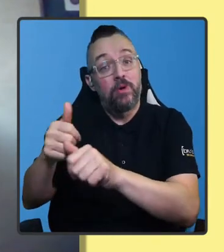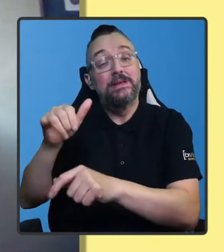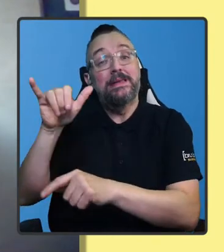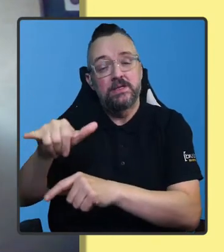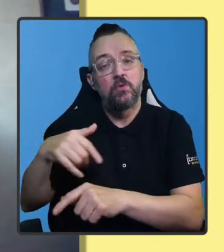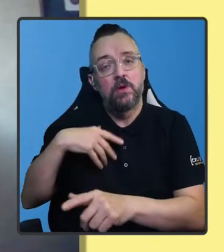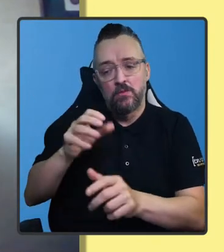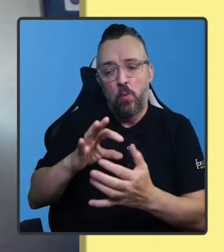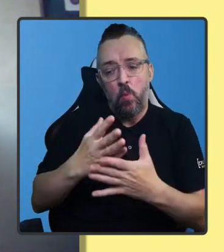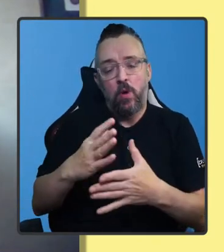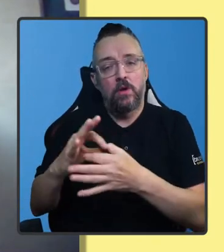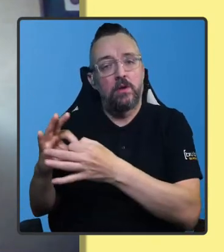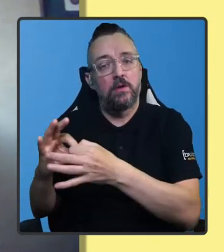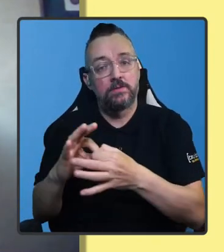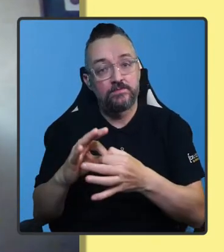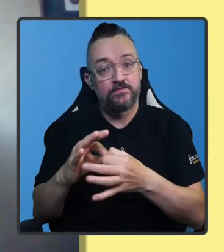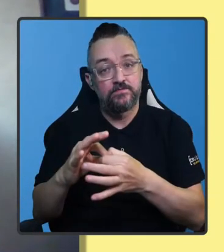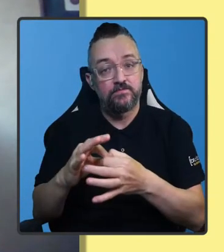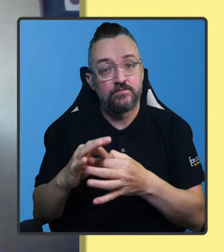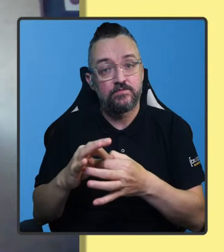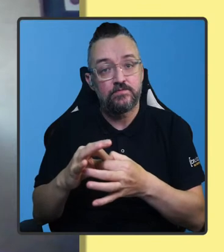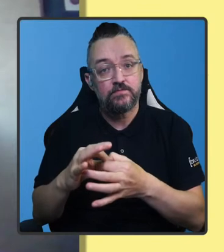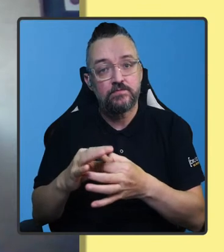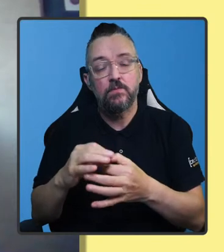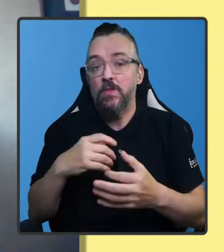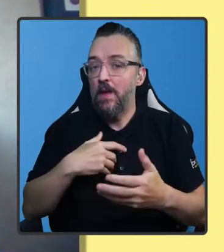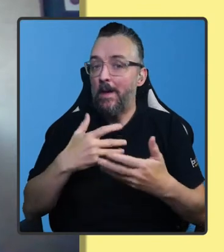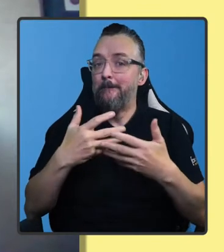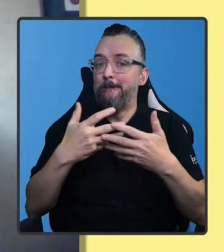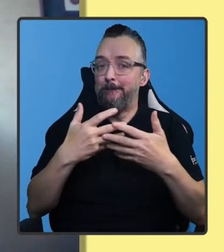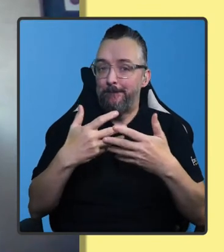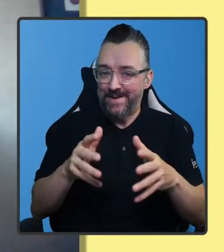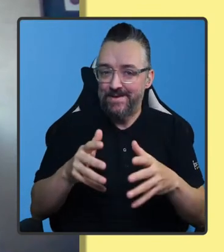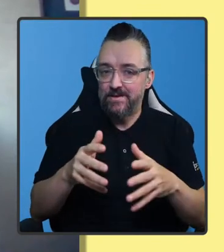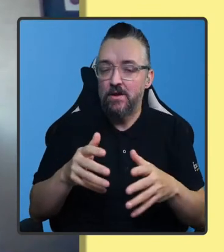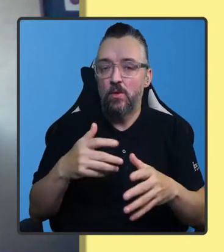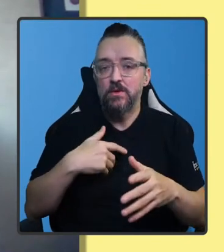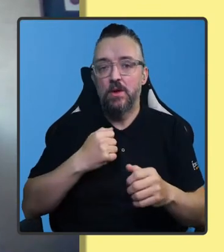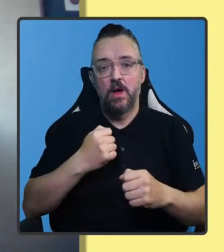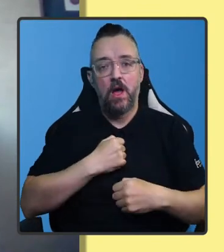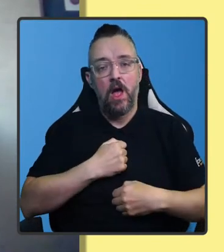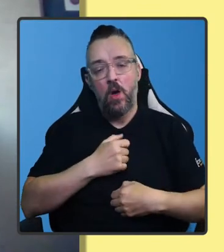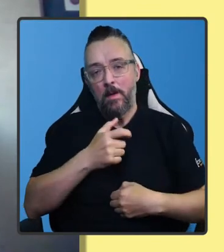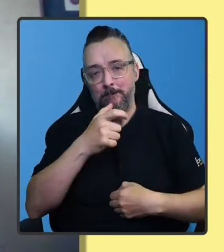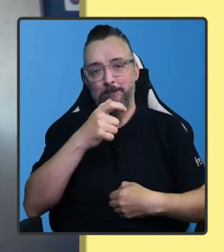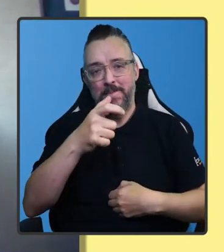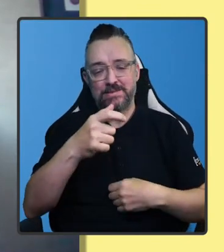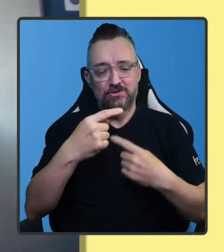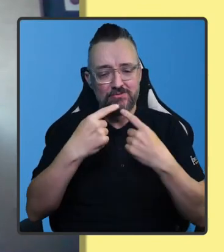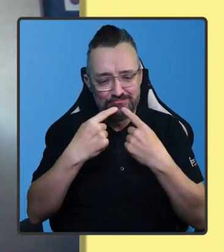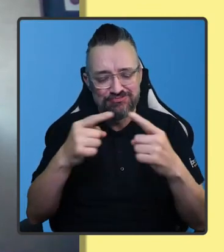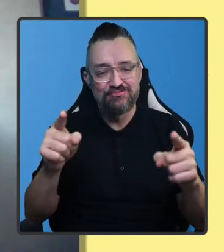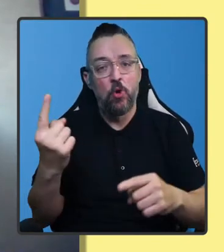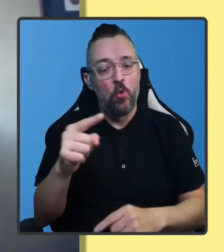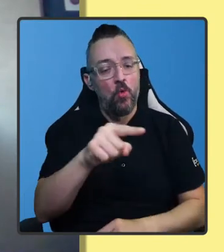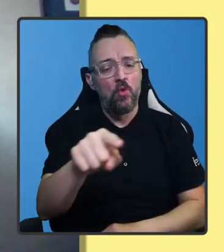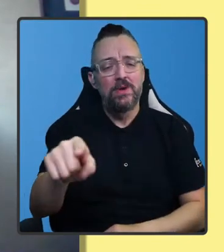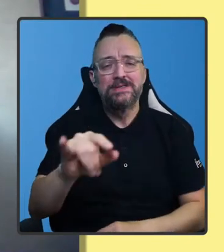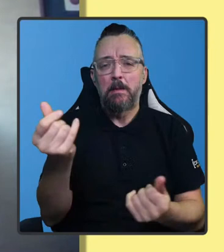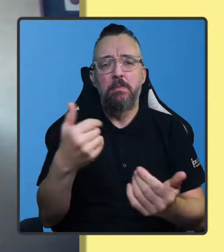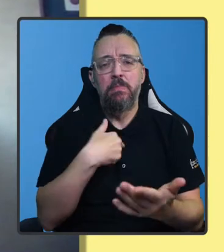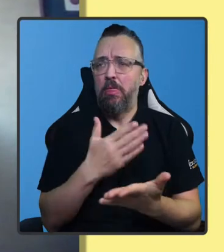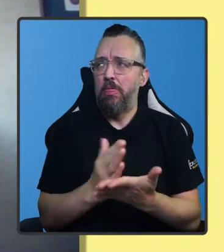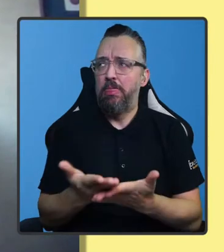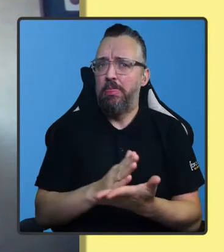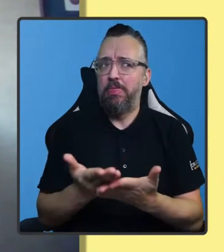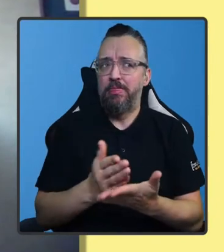month we embarked on the first of a series of bold initiatives to deliver our message to those who are yet to be convinced. The